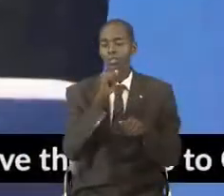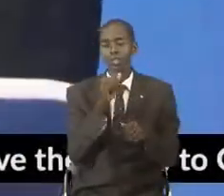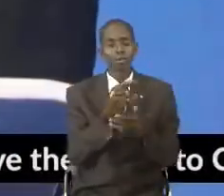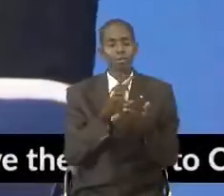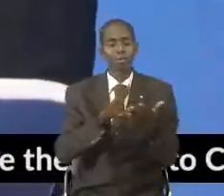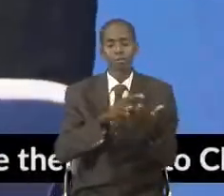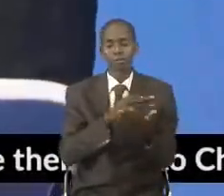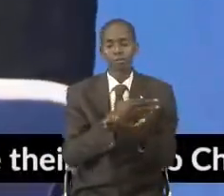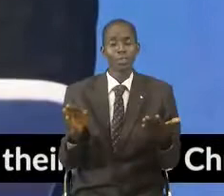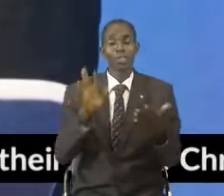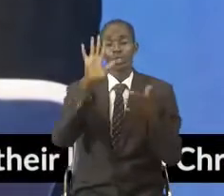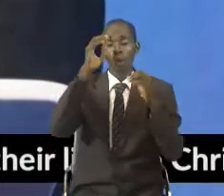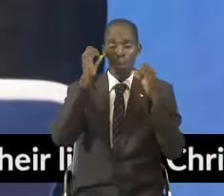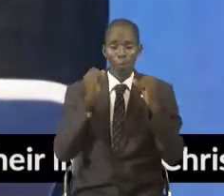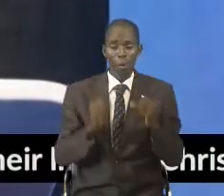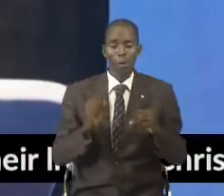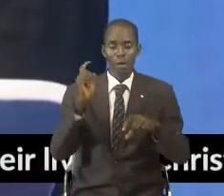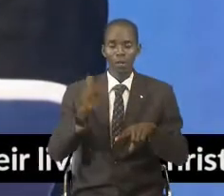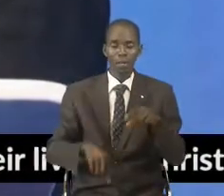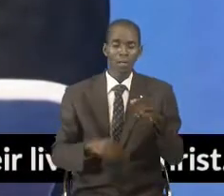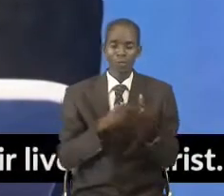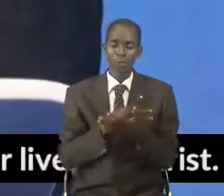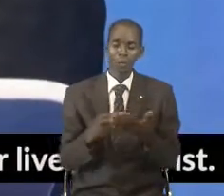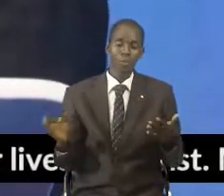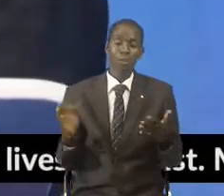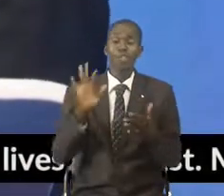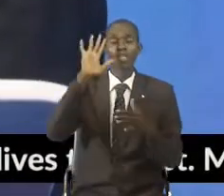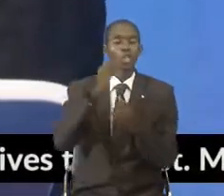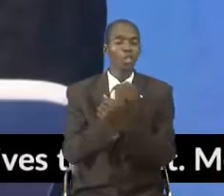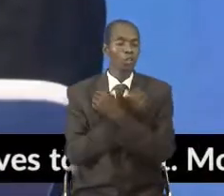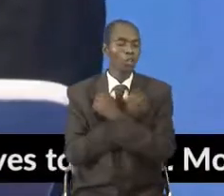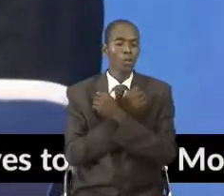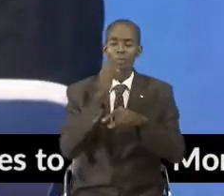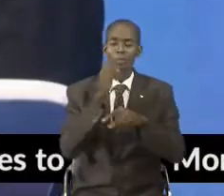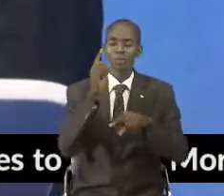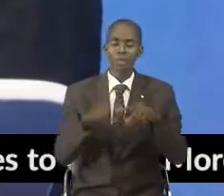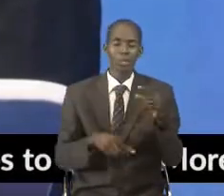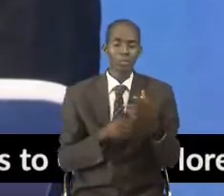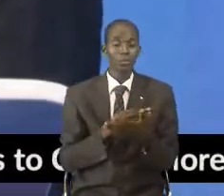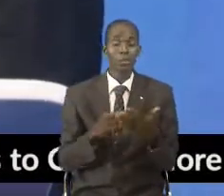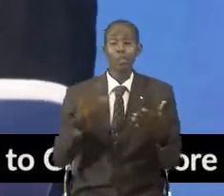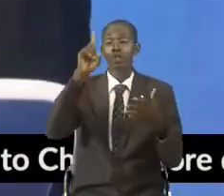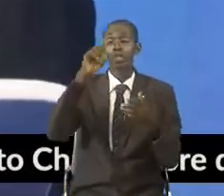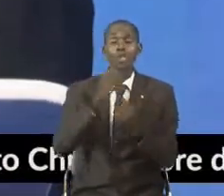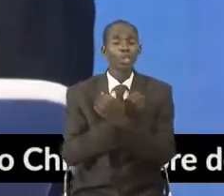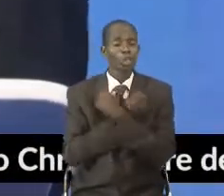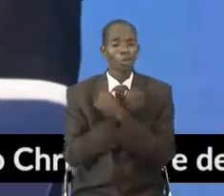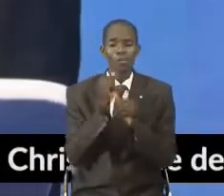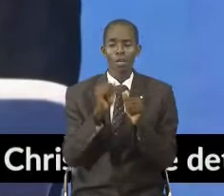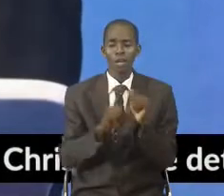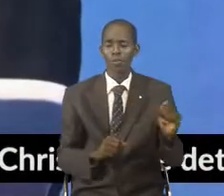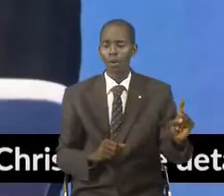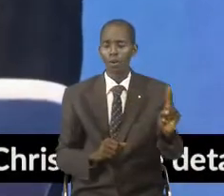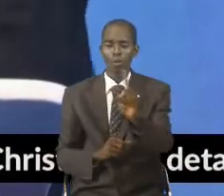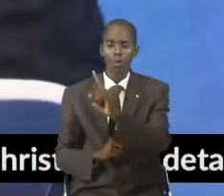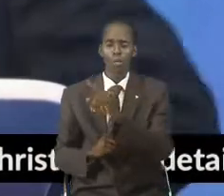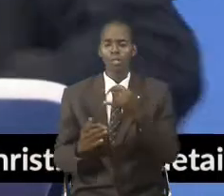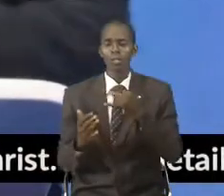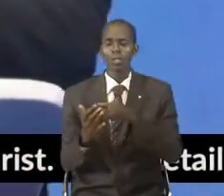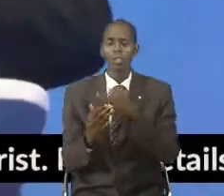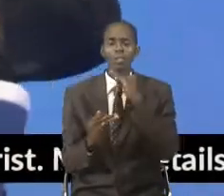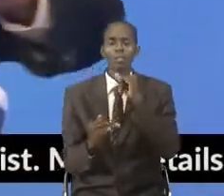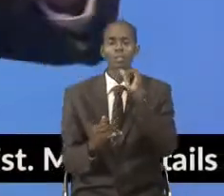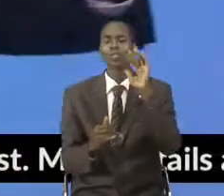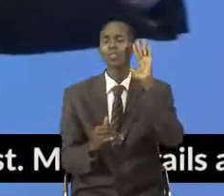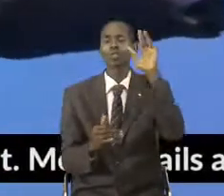you are God that cannot fail. Your power cannot fail. Your love cannot fail.